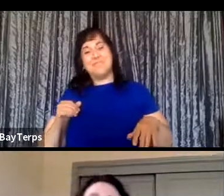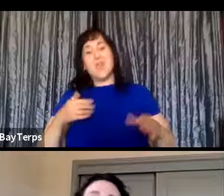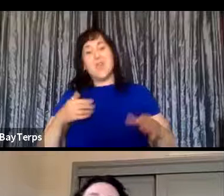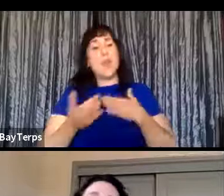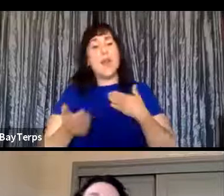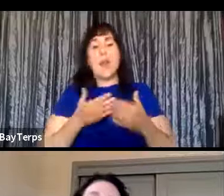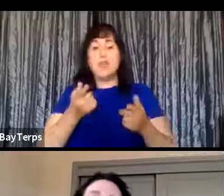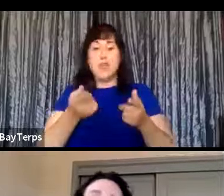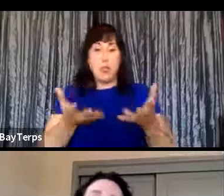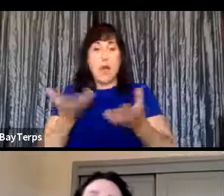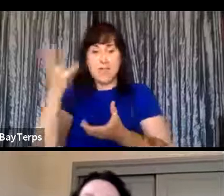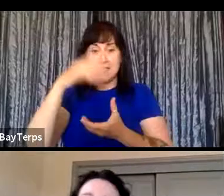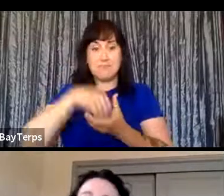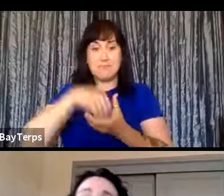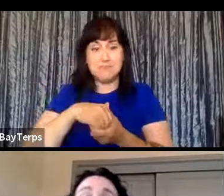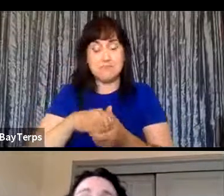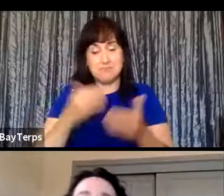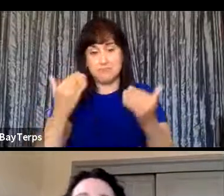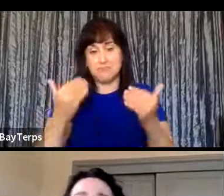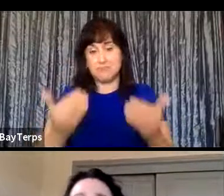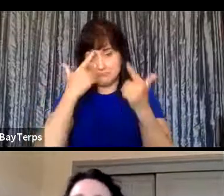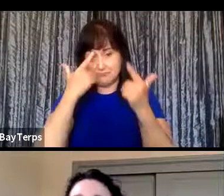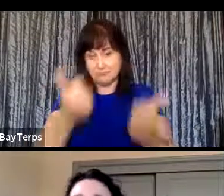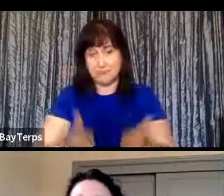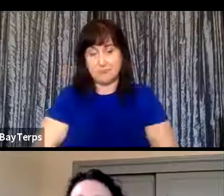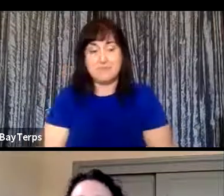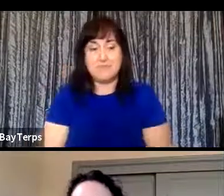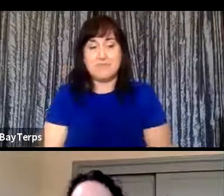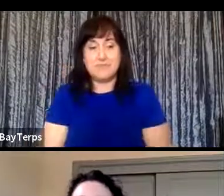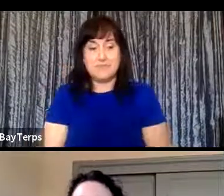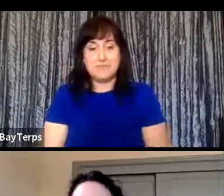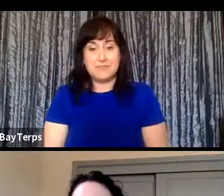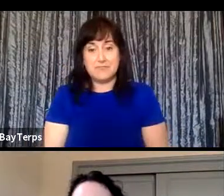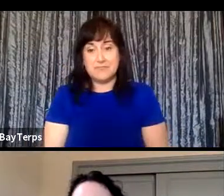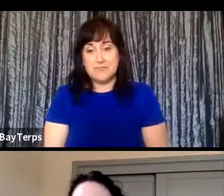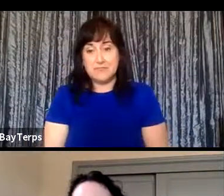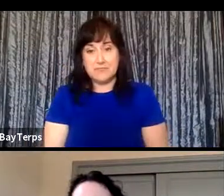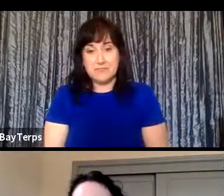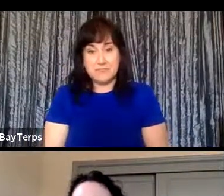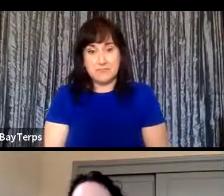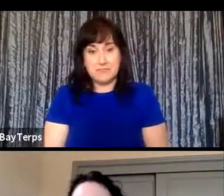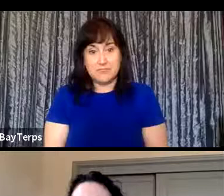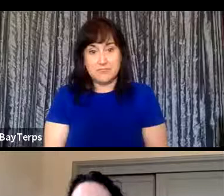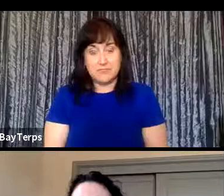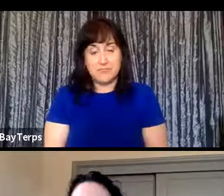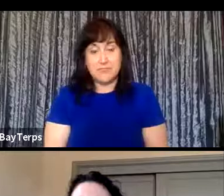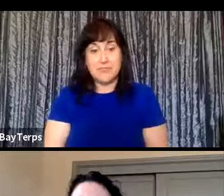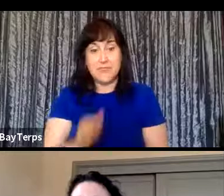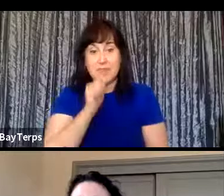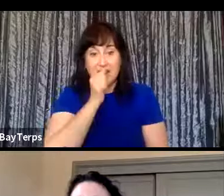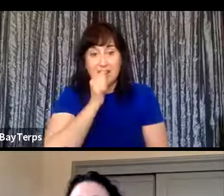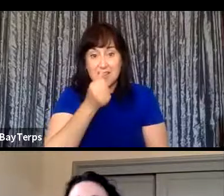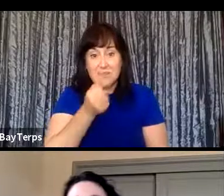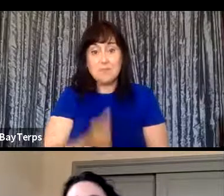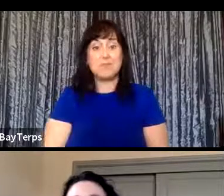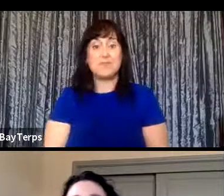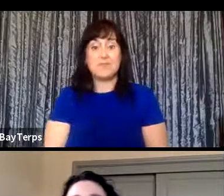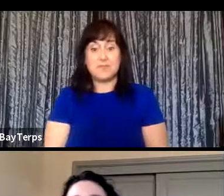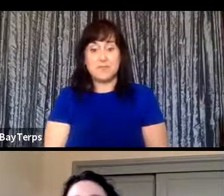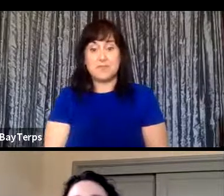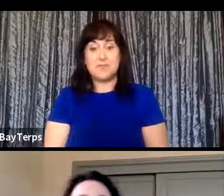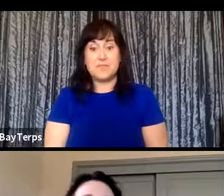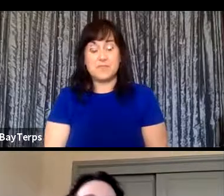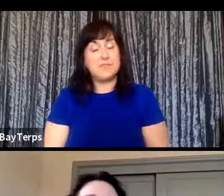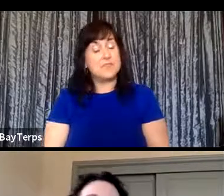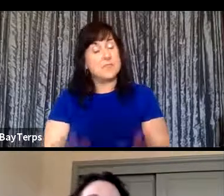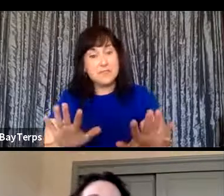you want to put in there. Go for it, people. Okay. Salted peanuts. See, listen,